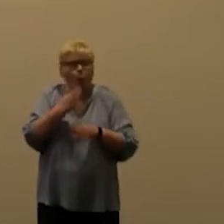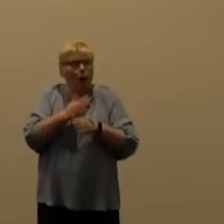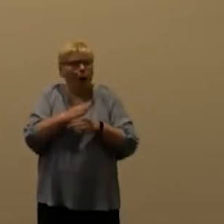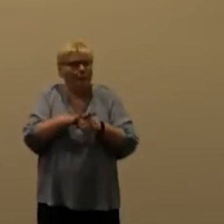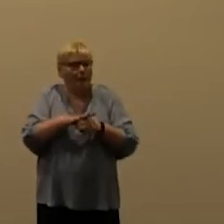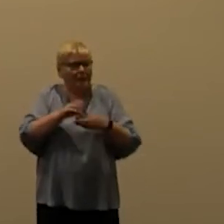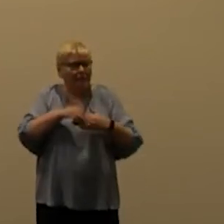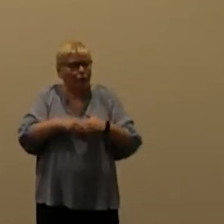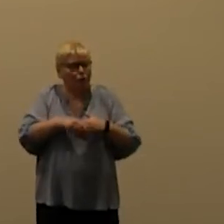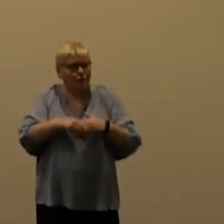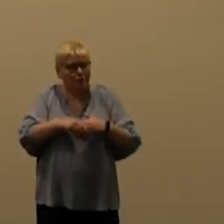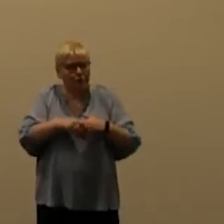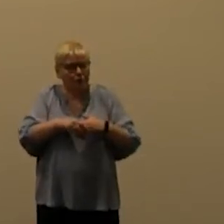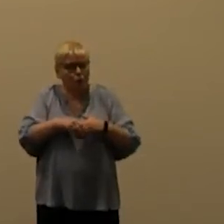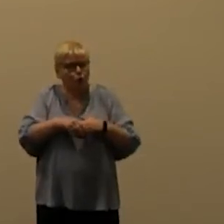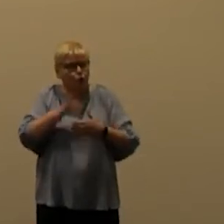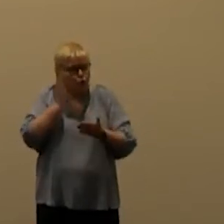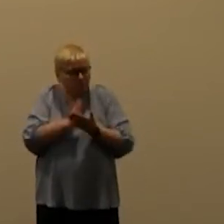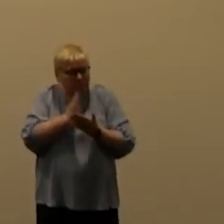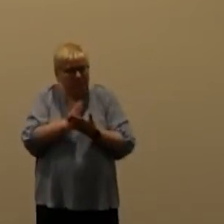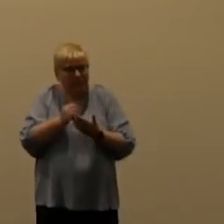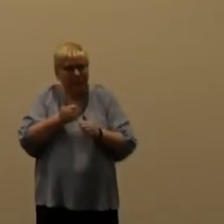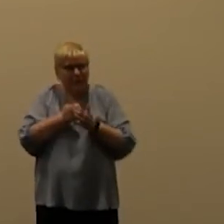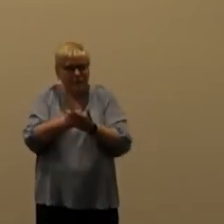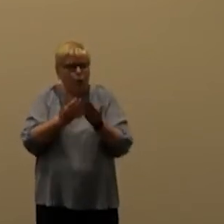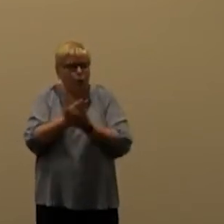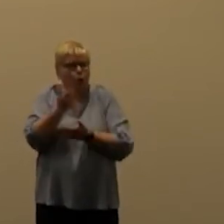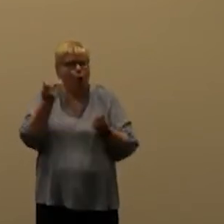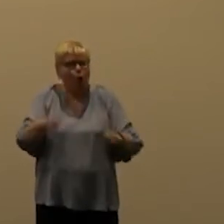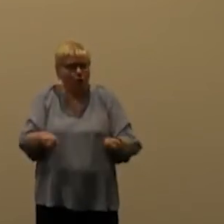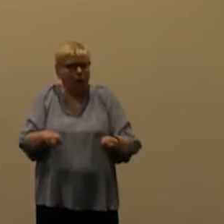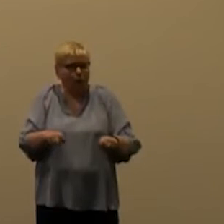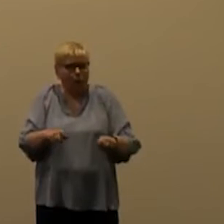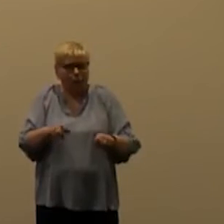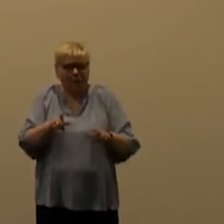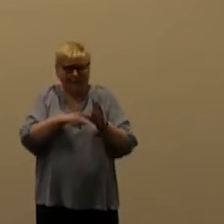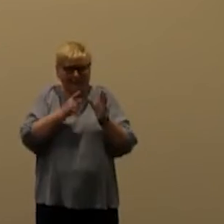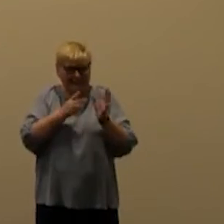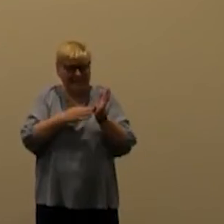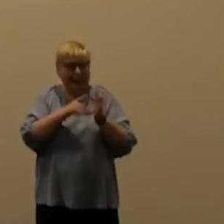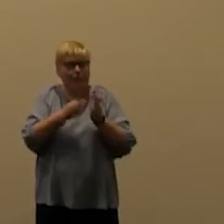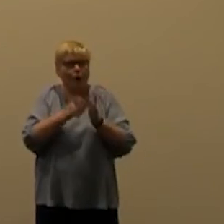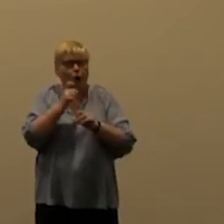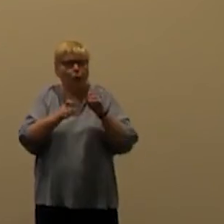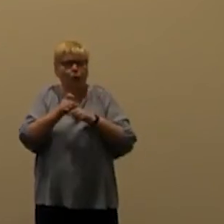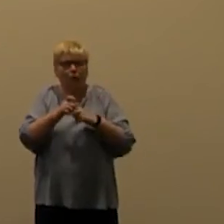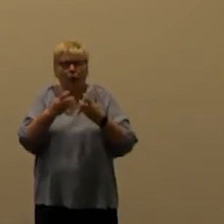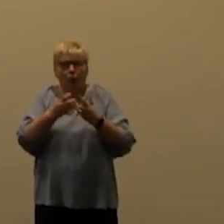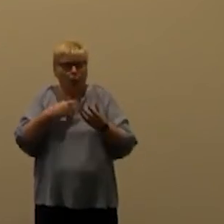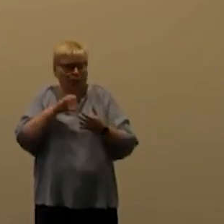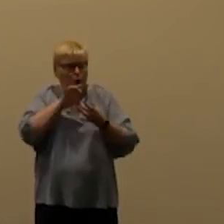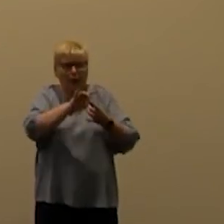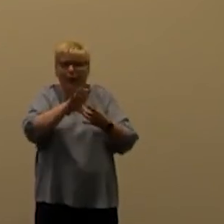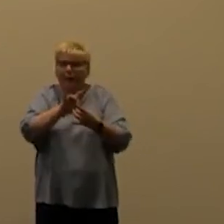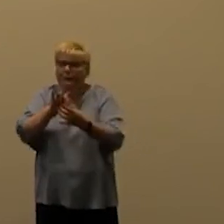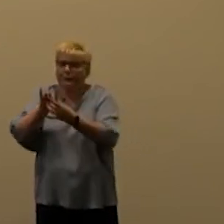friendships, really facilitated through lockdown with Yammer communities and ways to connect with one another when